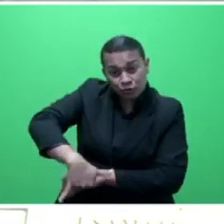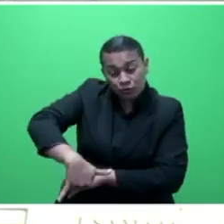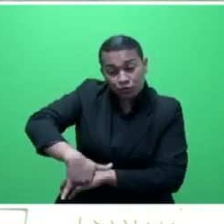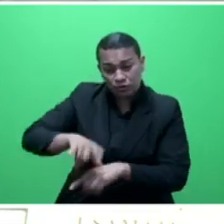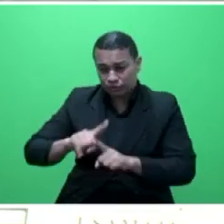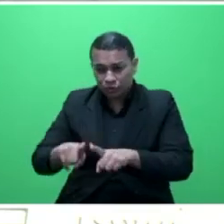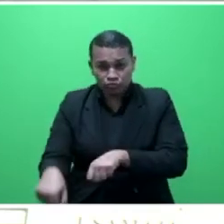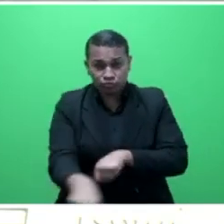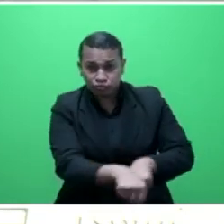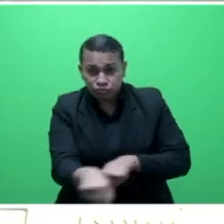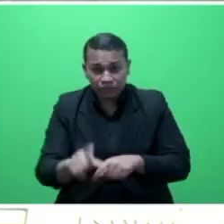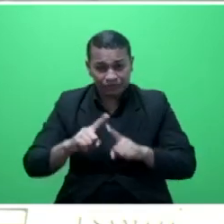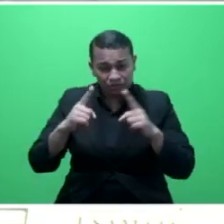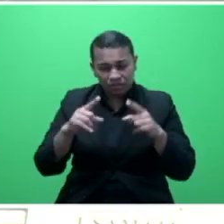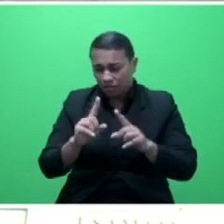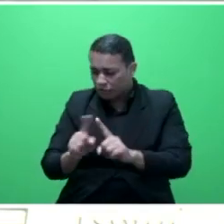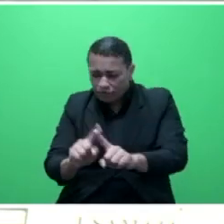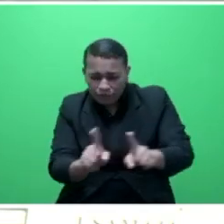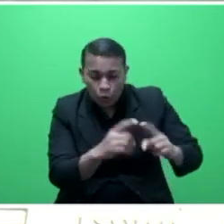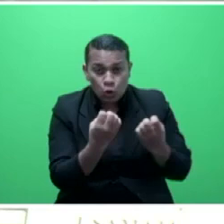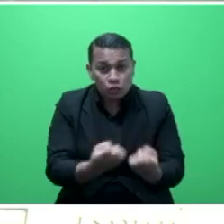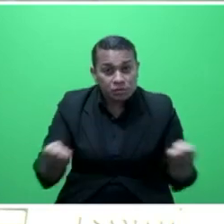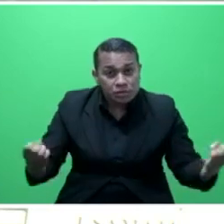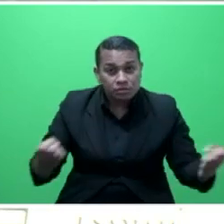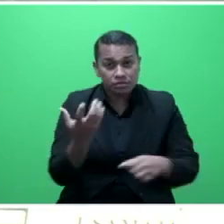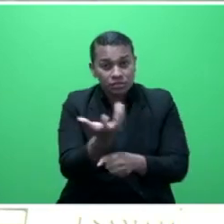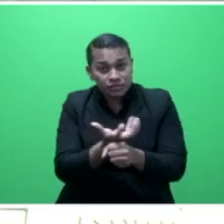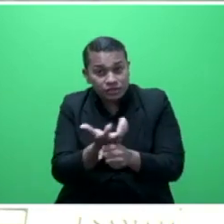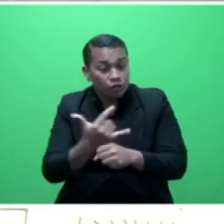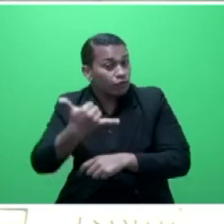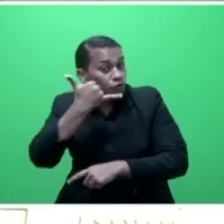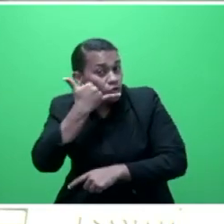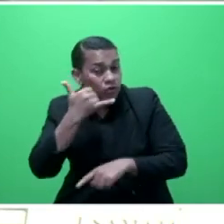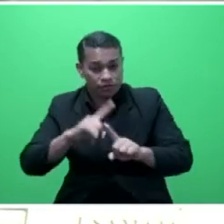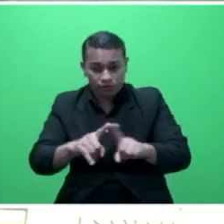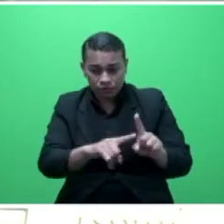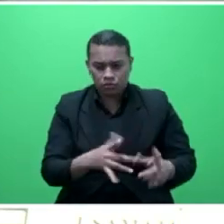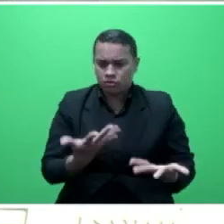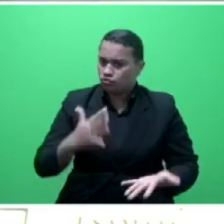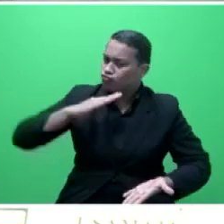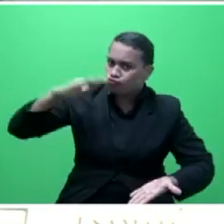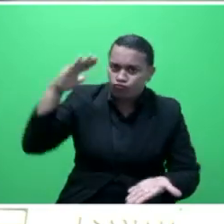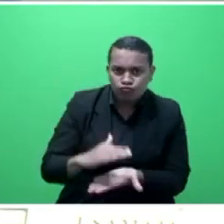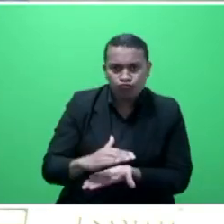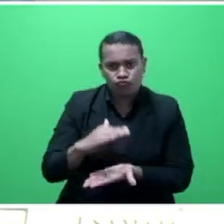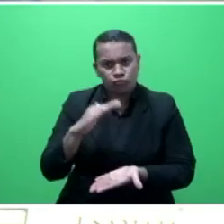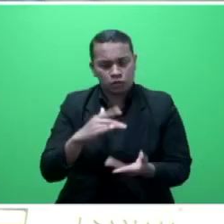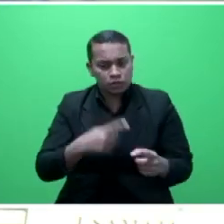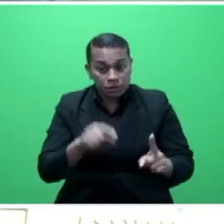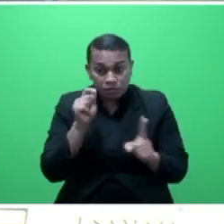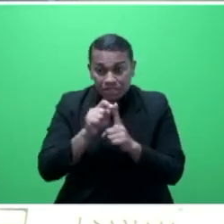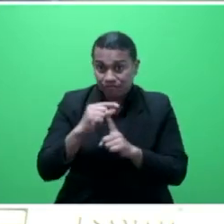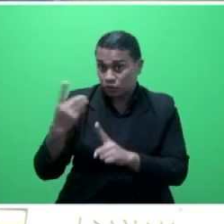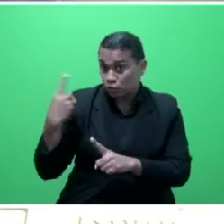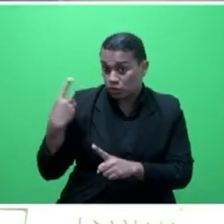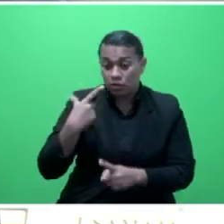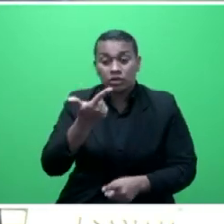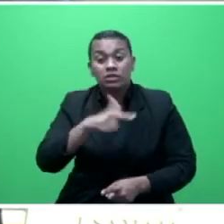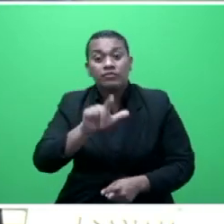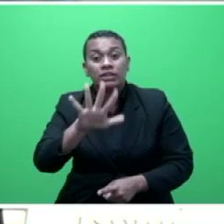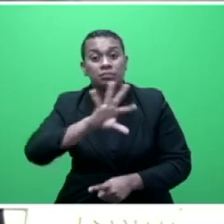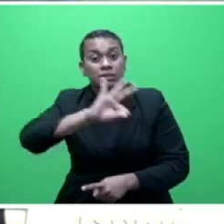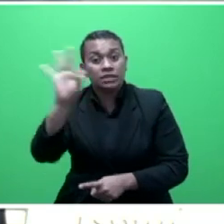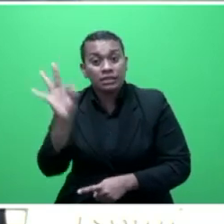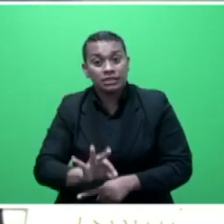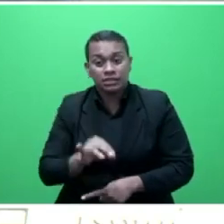dryers, toasters, electric stoves, and kettles, and smartphones. We are reducing the specific duty by 75% on hybrid cars